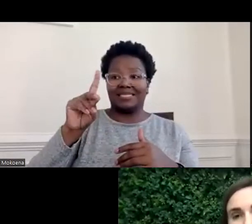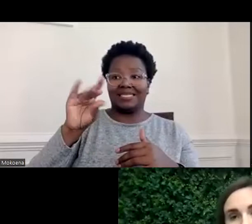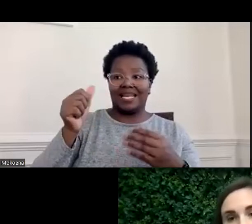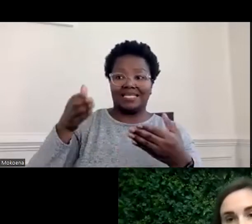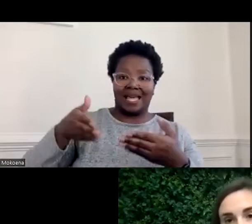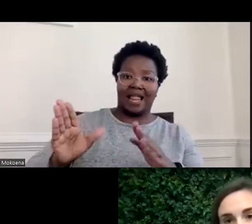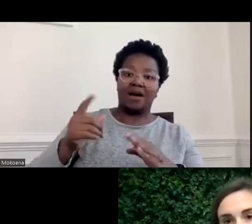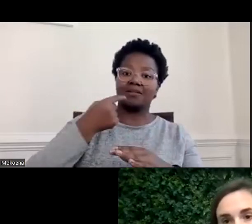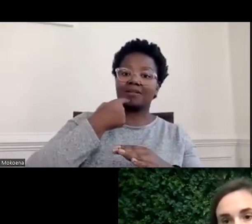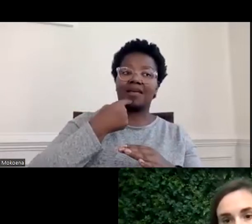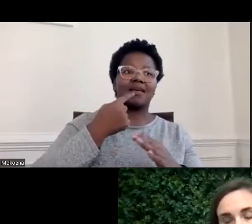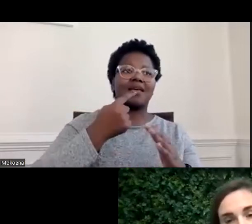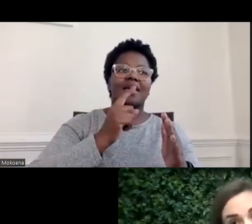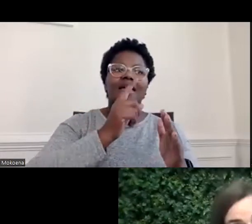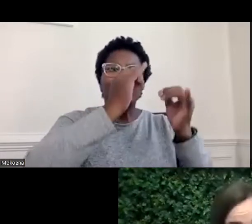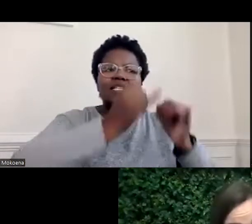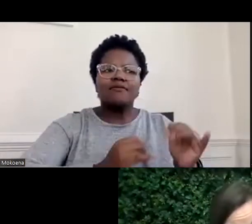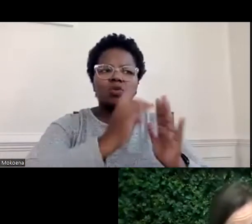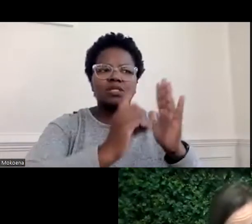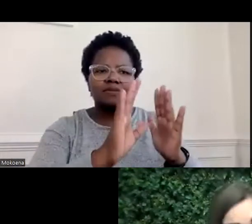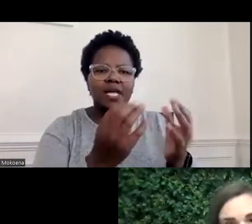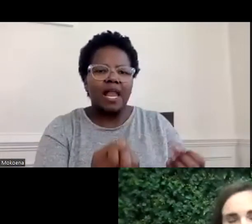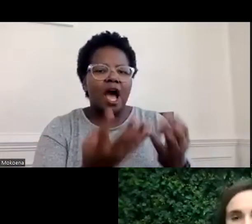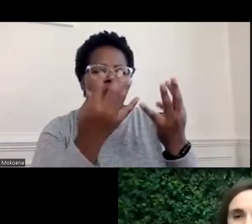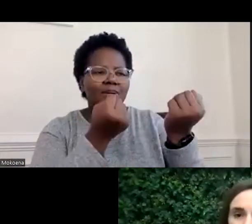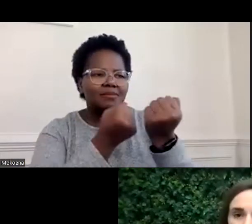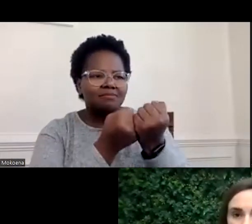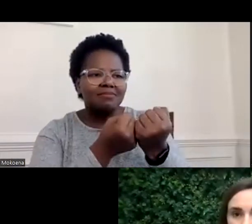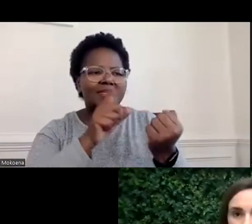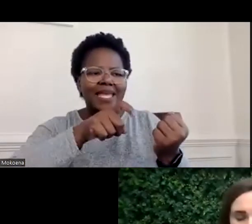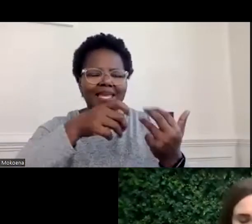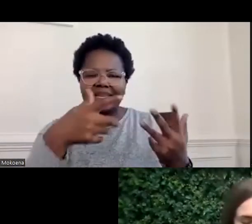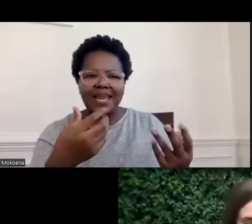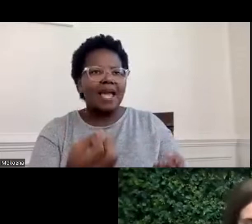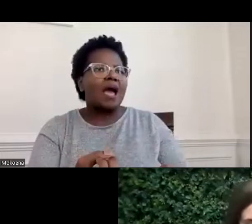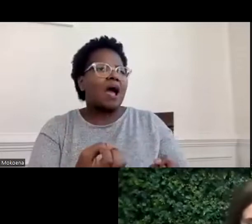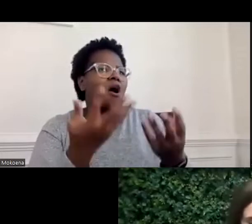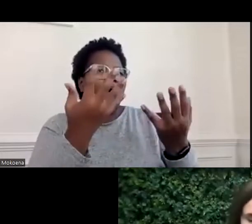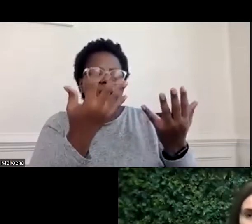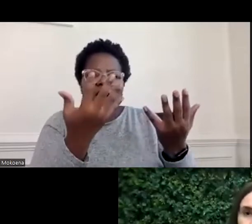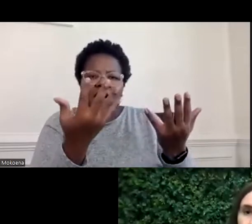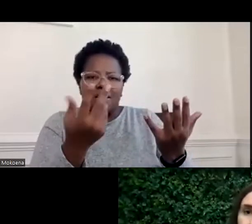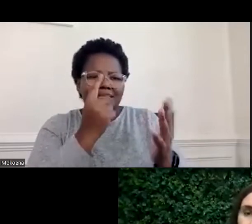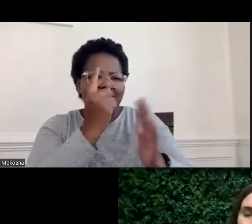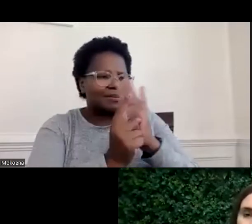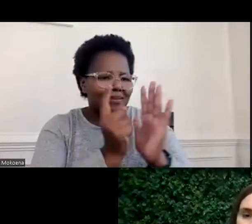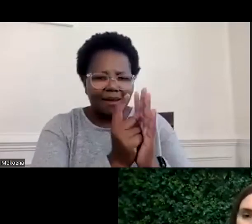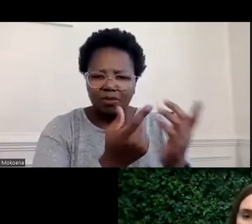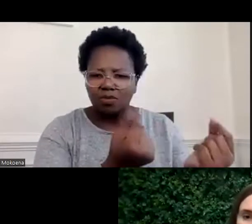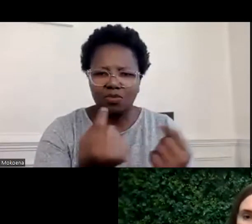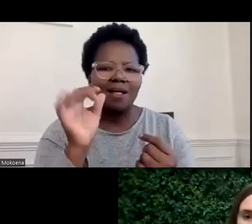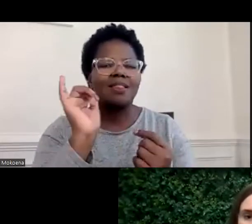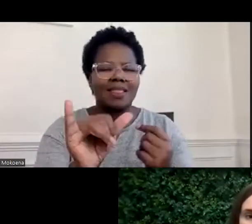design how much service they want, what types of supports they want, how often, and those types of things. So we'll have a template for that as